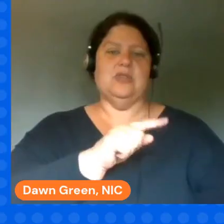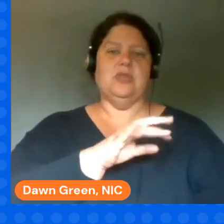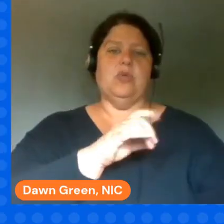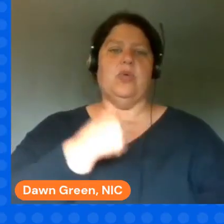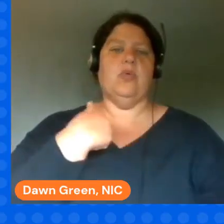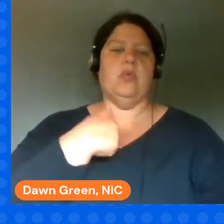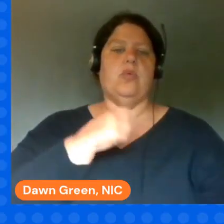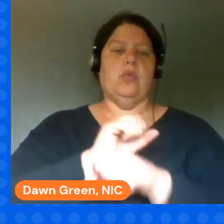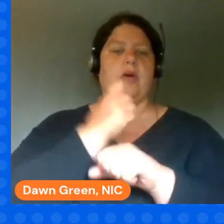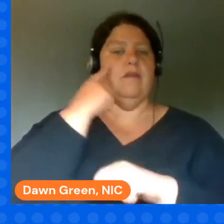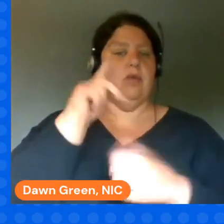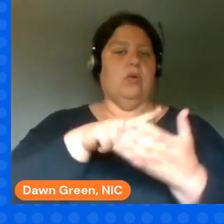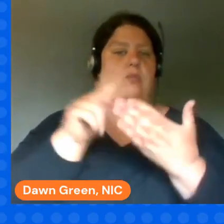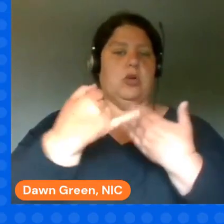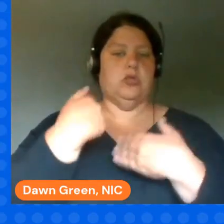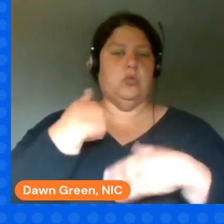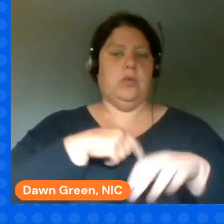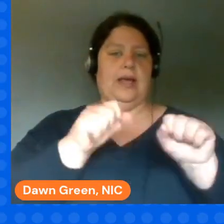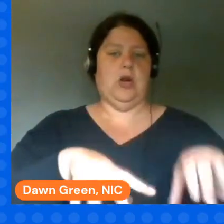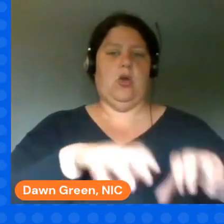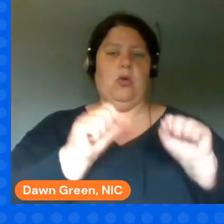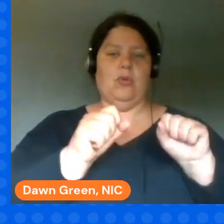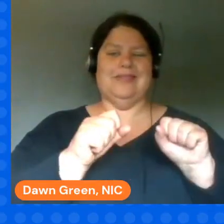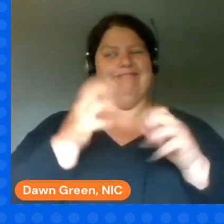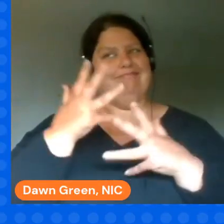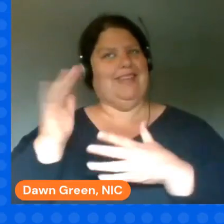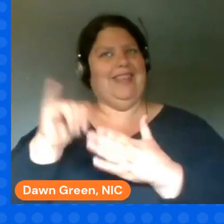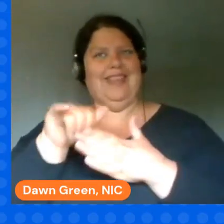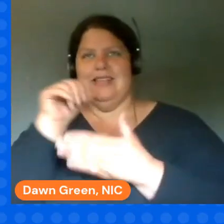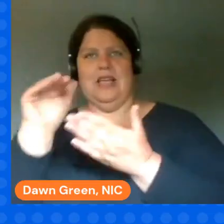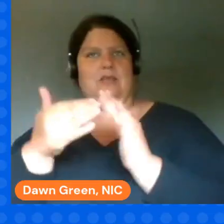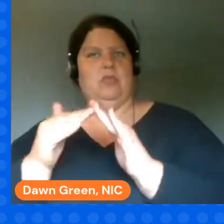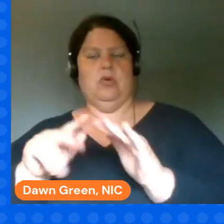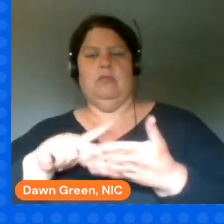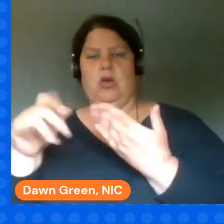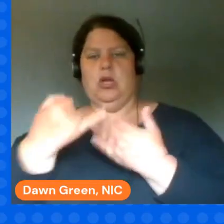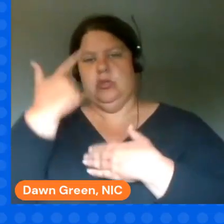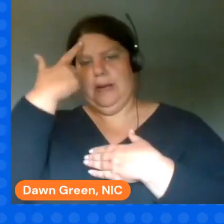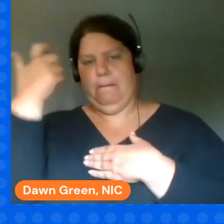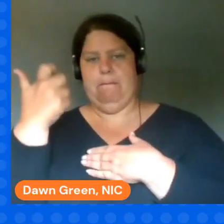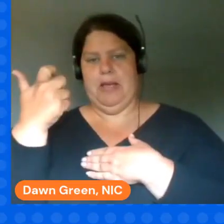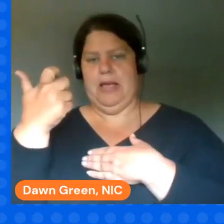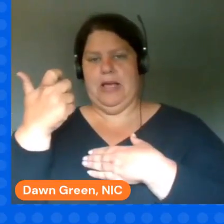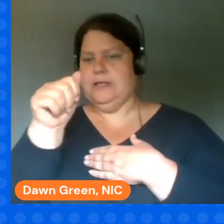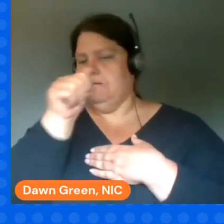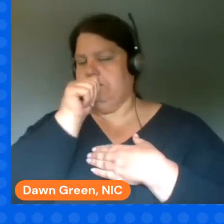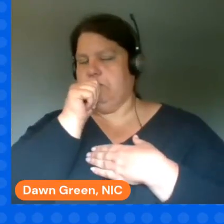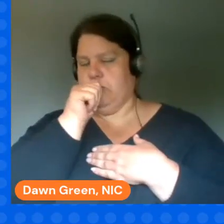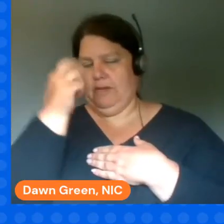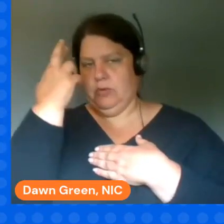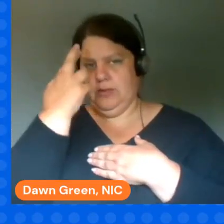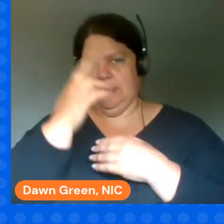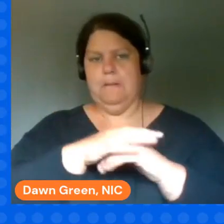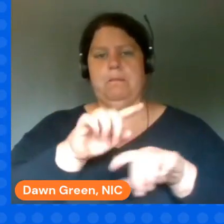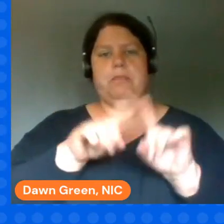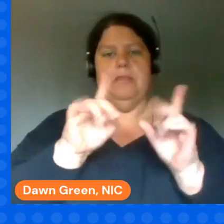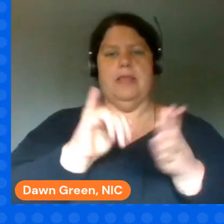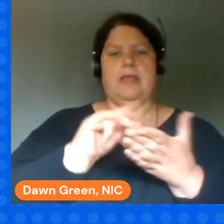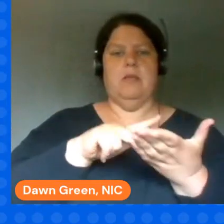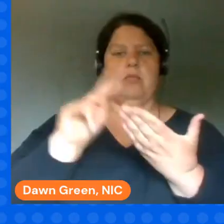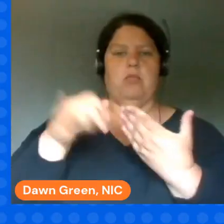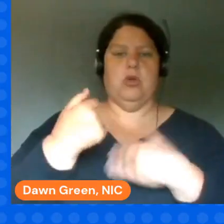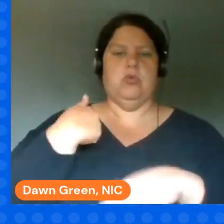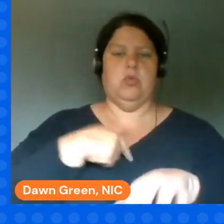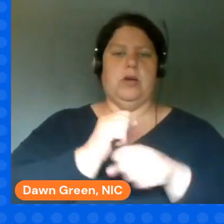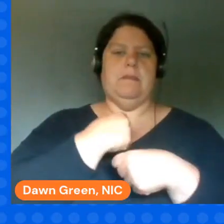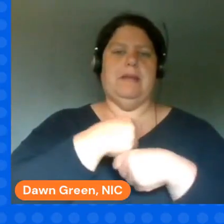can host, which unfortunately are not community projects right now because of data privacy reasons. But it's projects that we're creating internally or